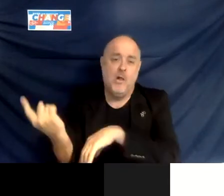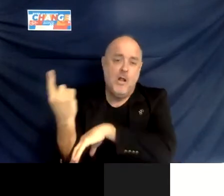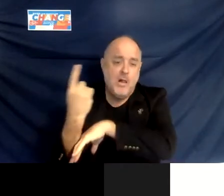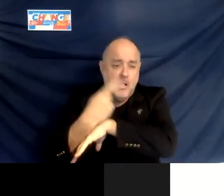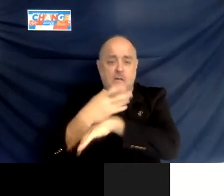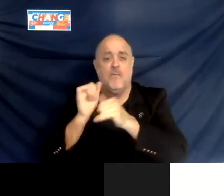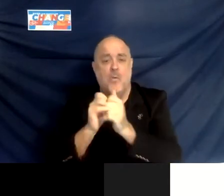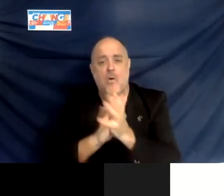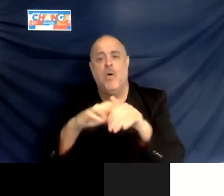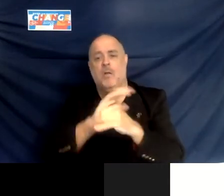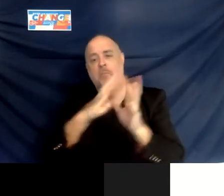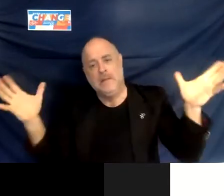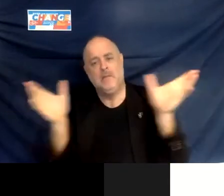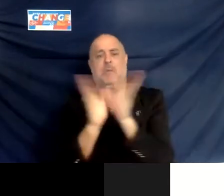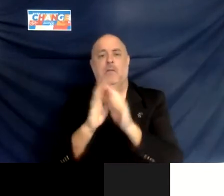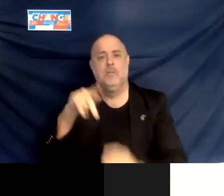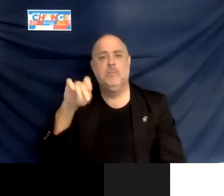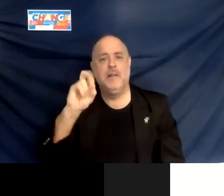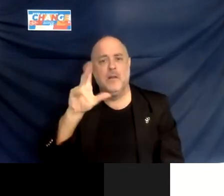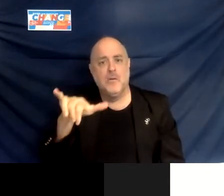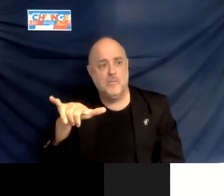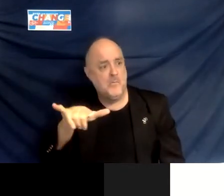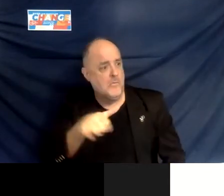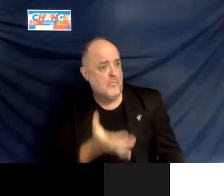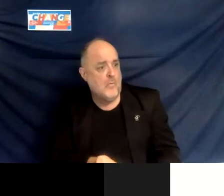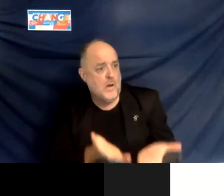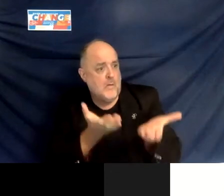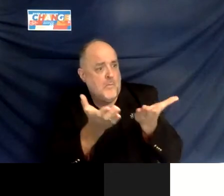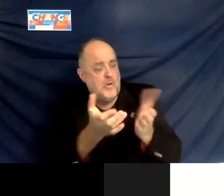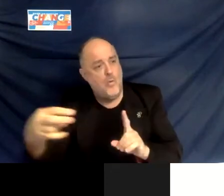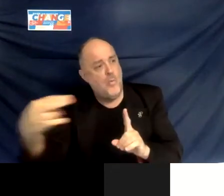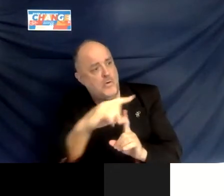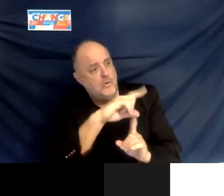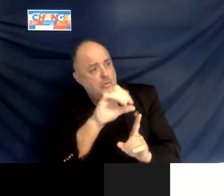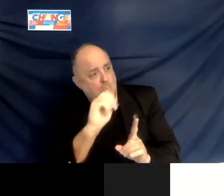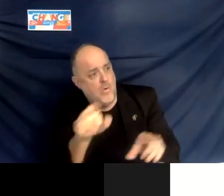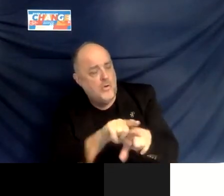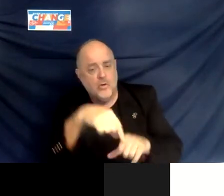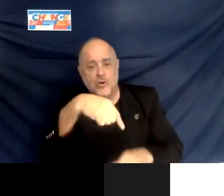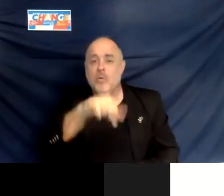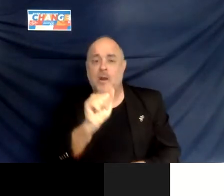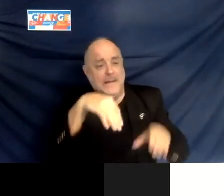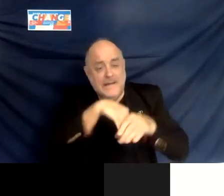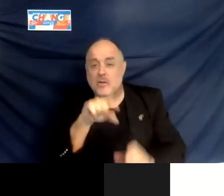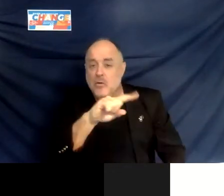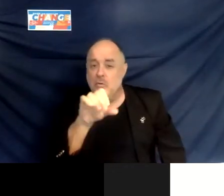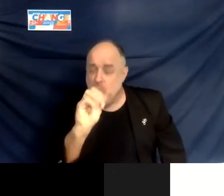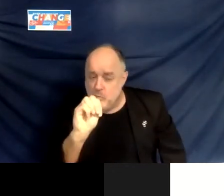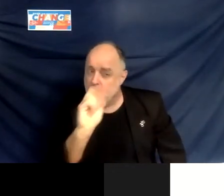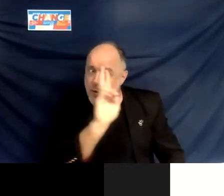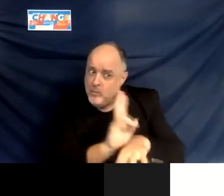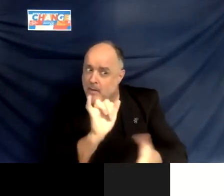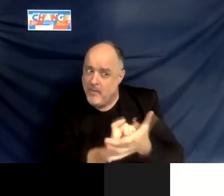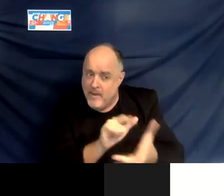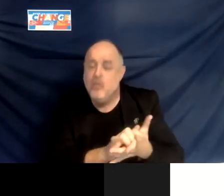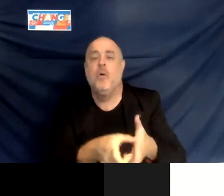during the plenaries. We recommend that you use Zoom to view them, and use the Q&A function inside of Zoom during the session